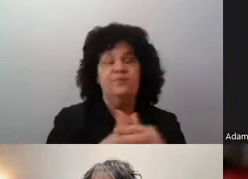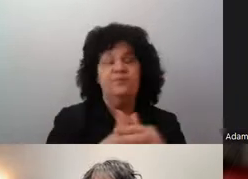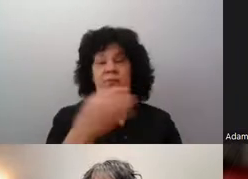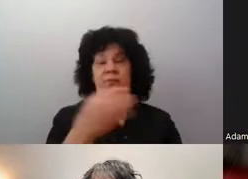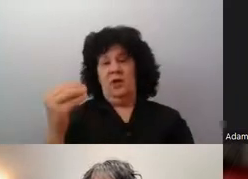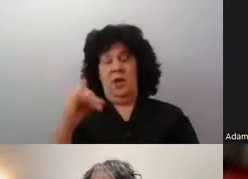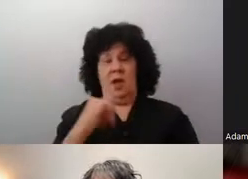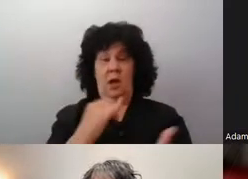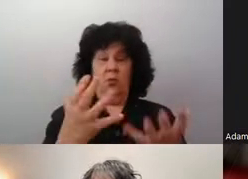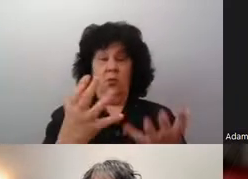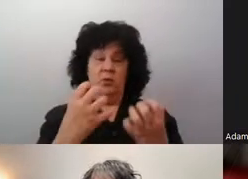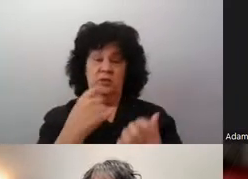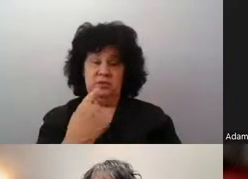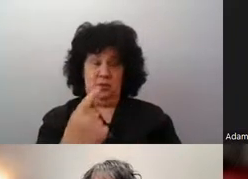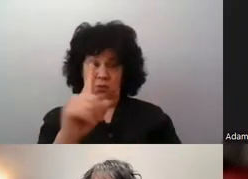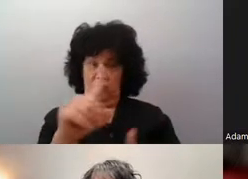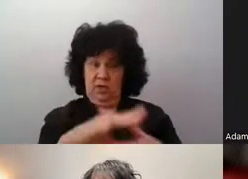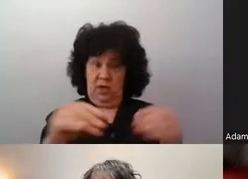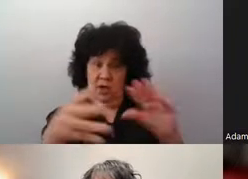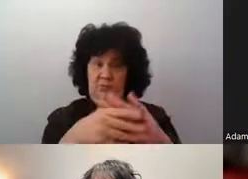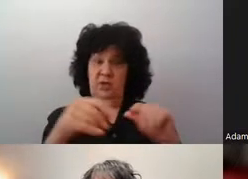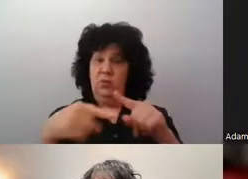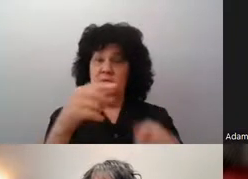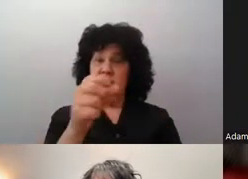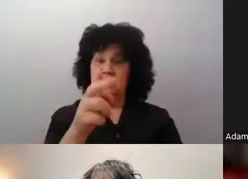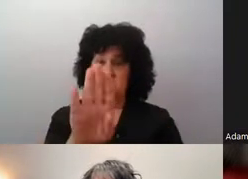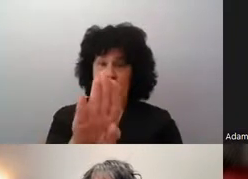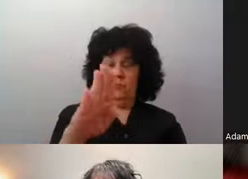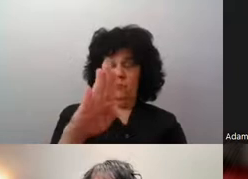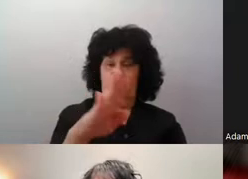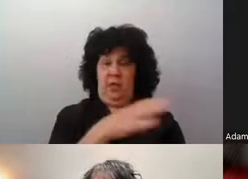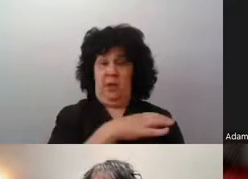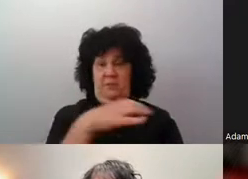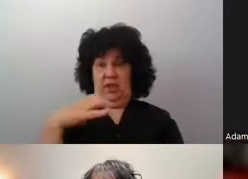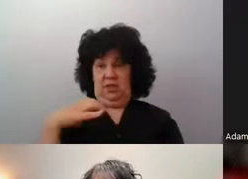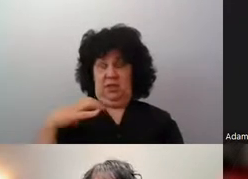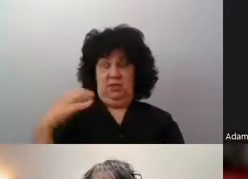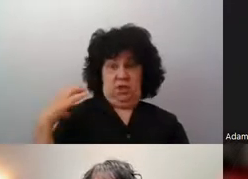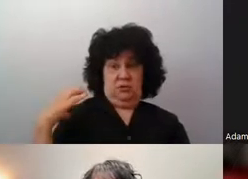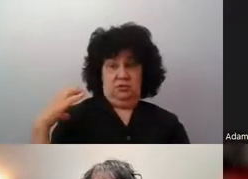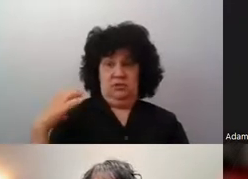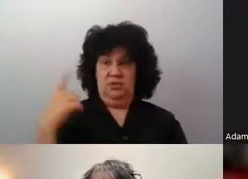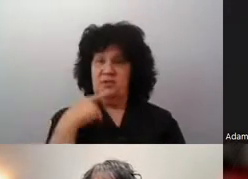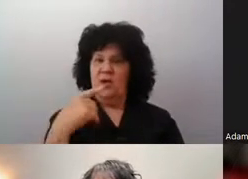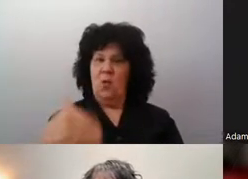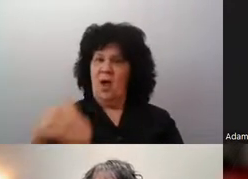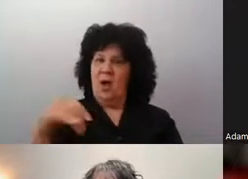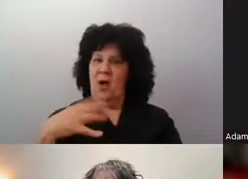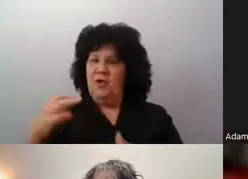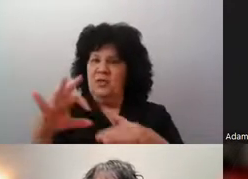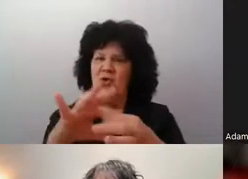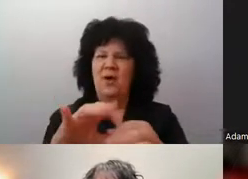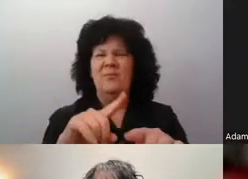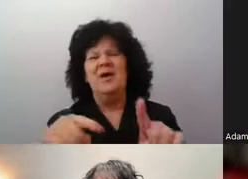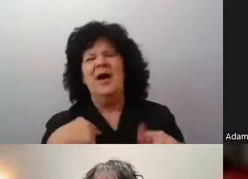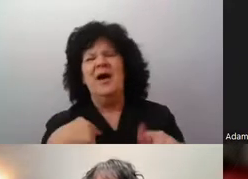want to say one comment. When the subcommittee chairs and co-chairs were giving opening remarks, it's like, wow, I want to join those, but I can't do it because I'm a